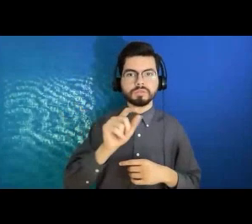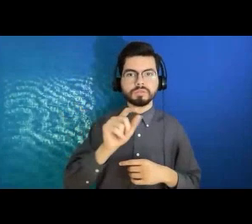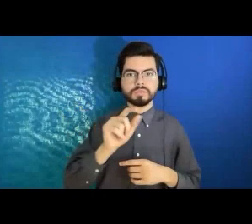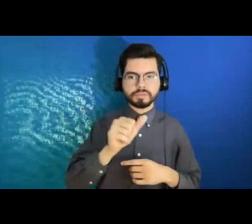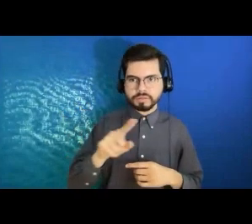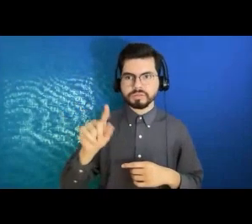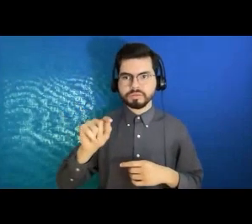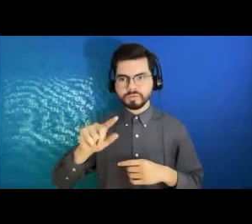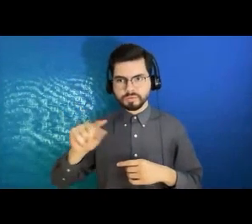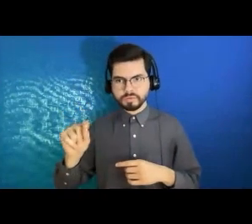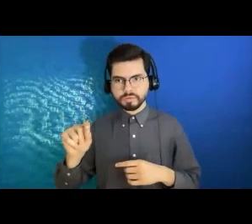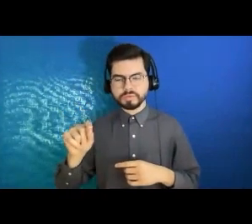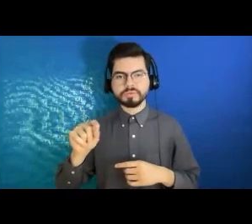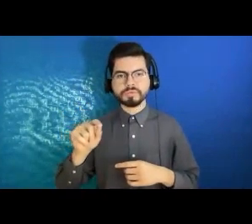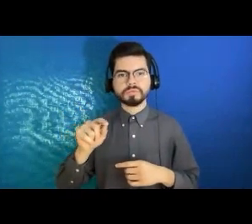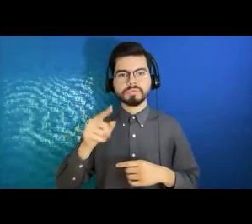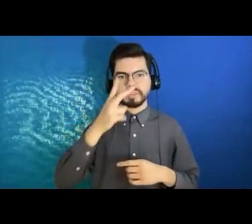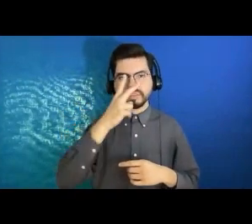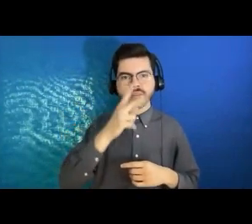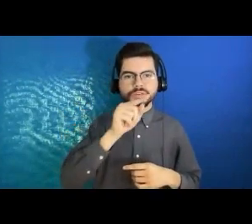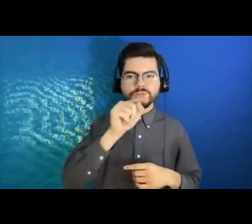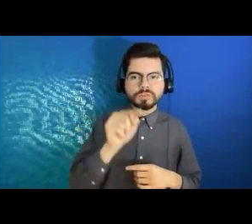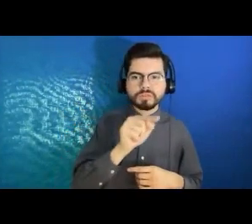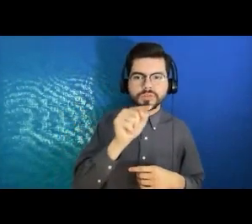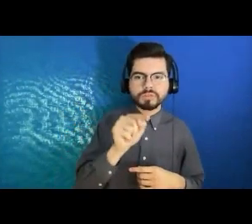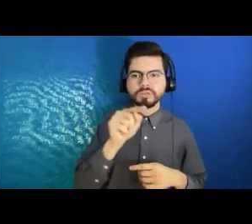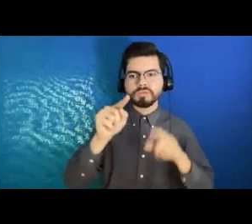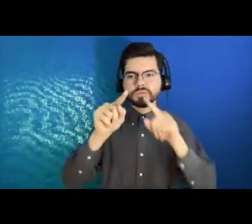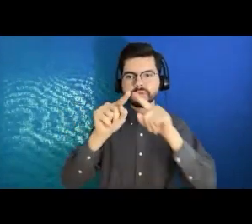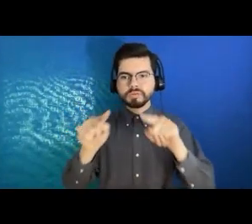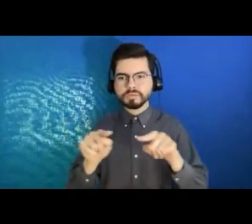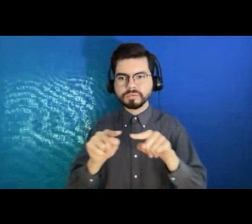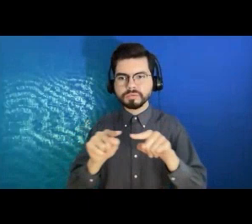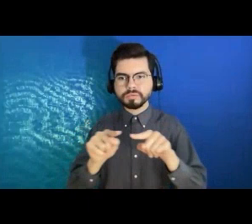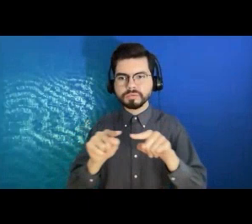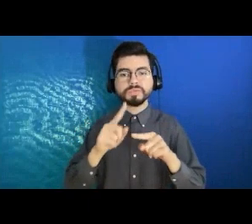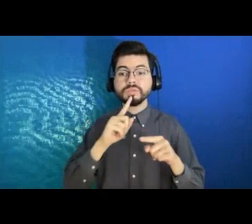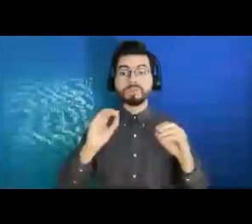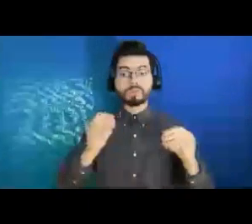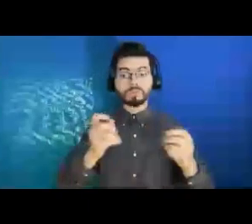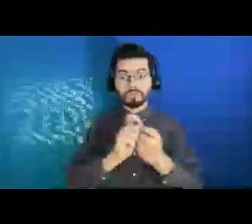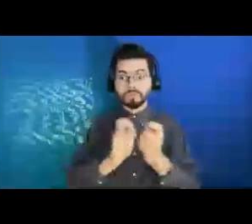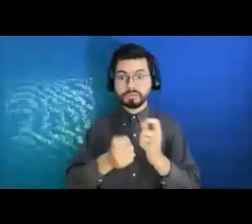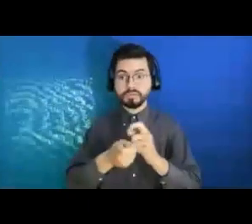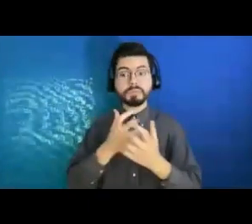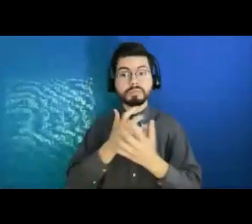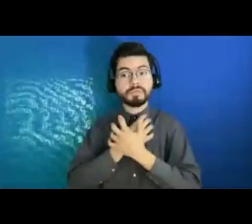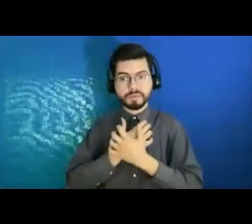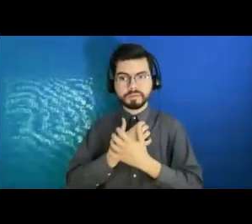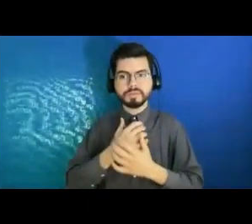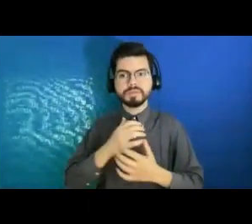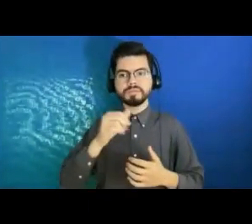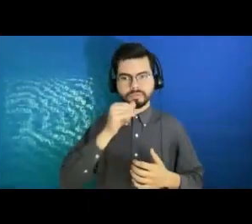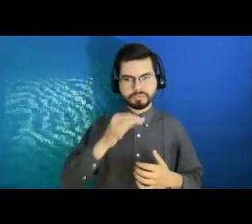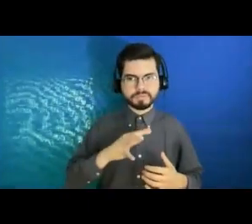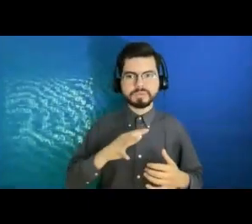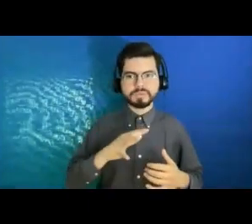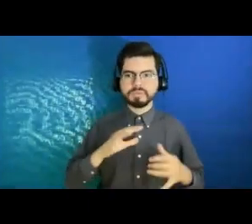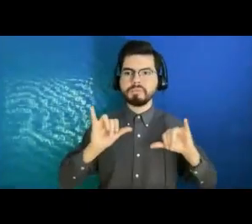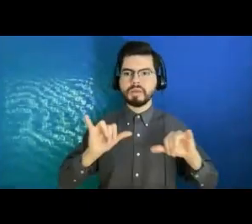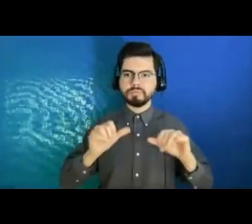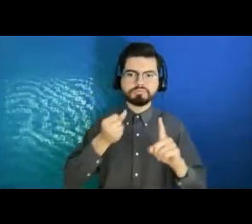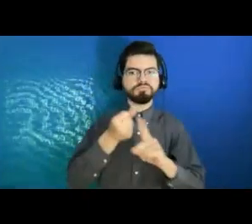the circles versus the triangles. And you can see there's really no change. Our bears are females are still reaching well above that